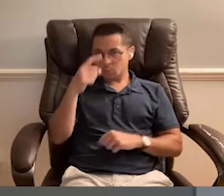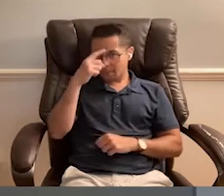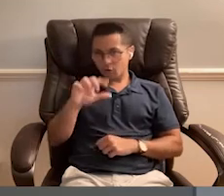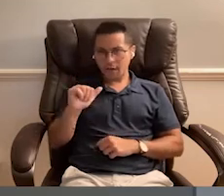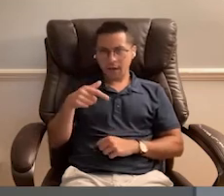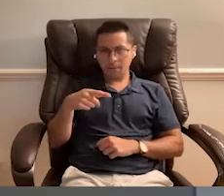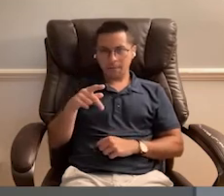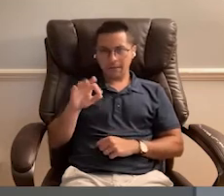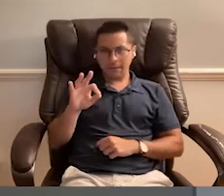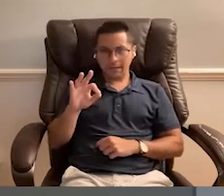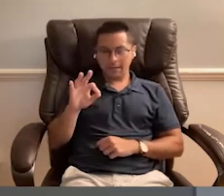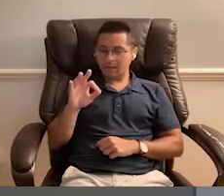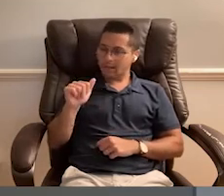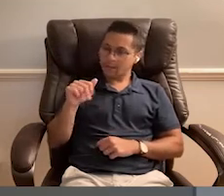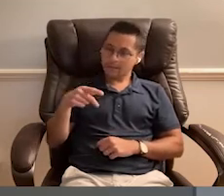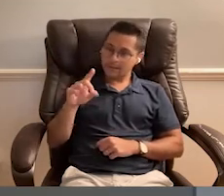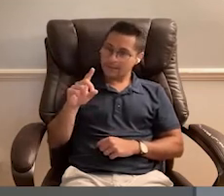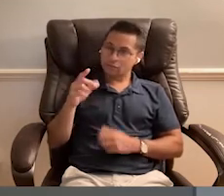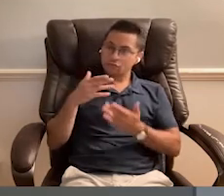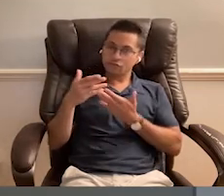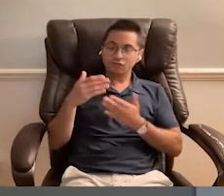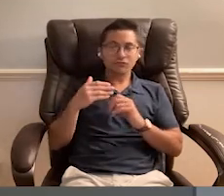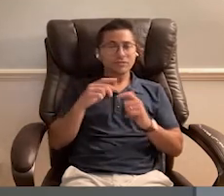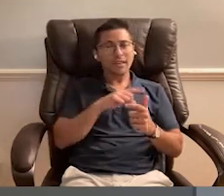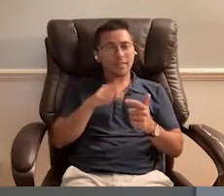spina bifida occulta are not eligible for APD services.